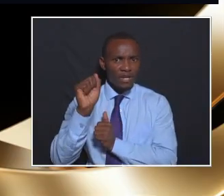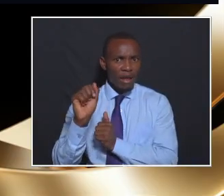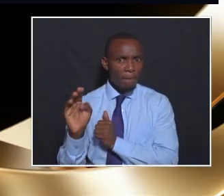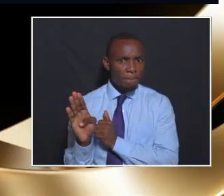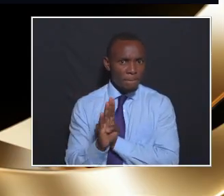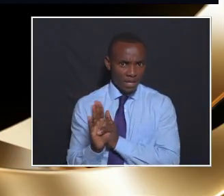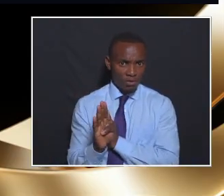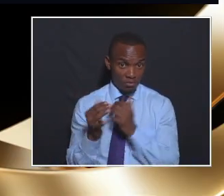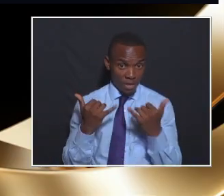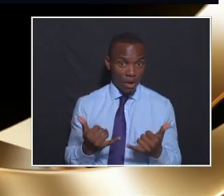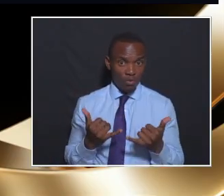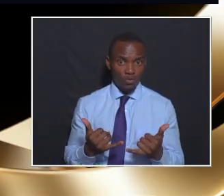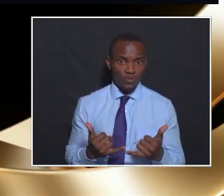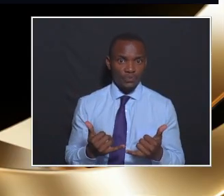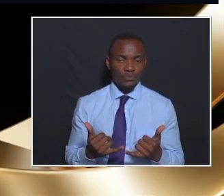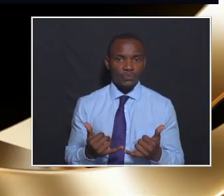Currently.